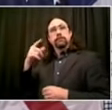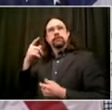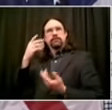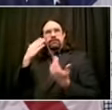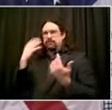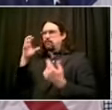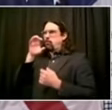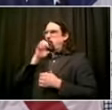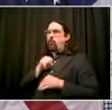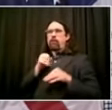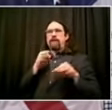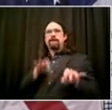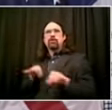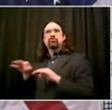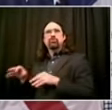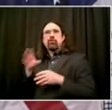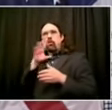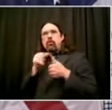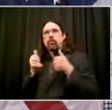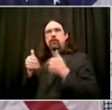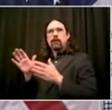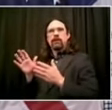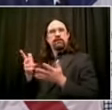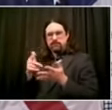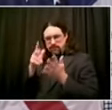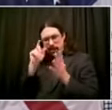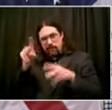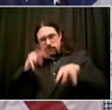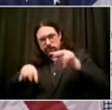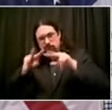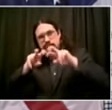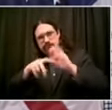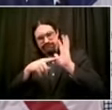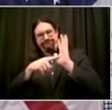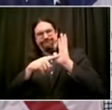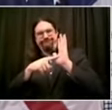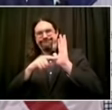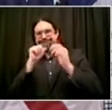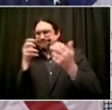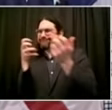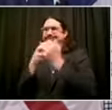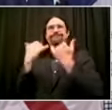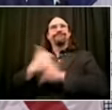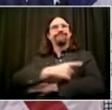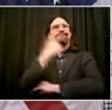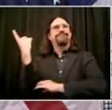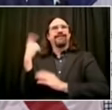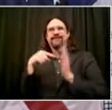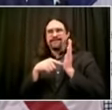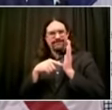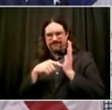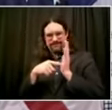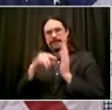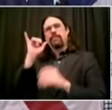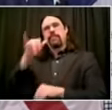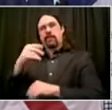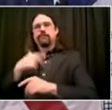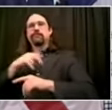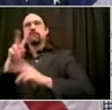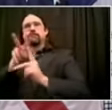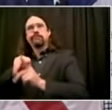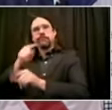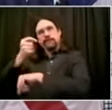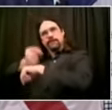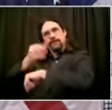going to be working on this issue going forward, working with the whole administration to determine which areas that change should come in. But one that we